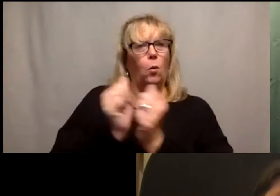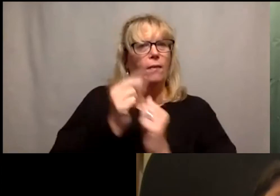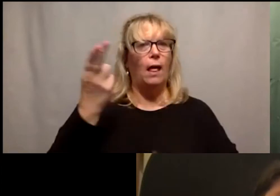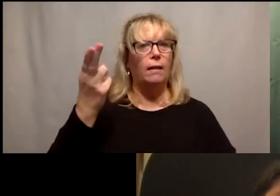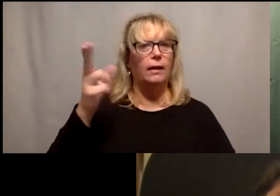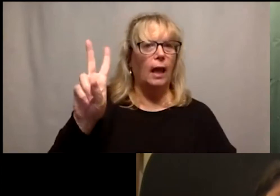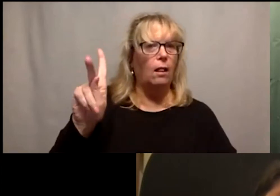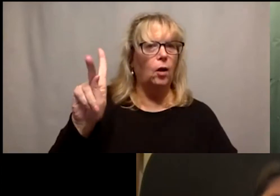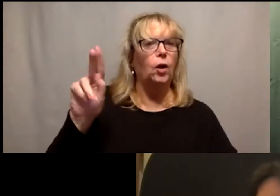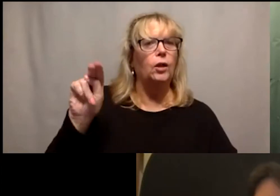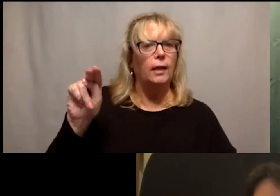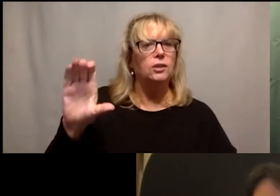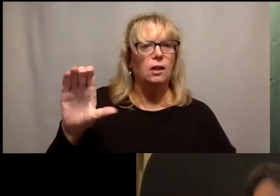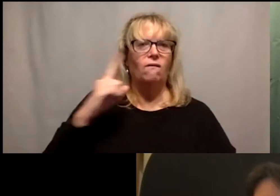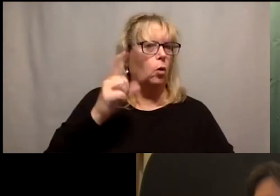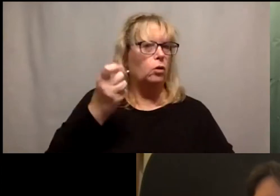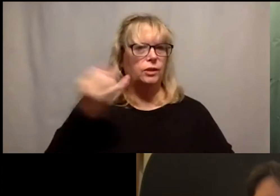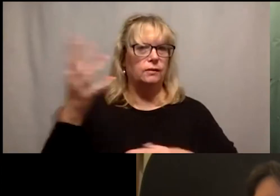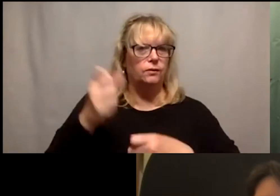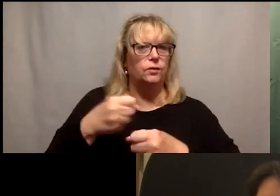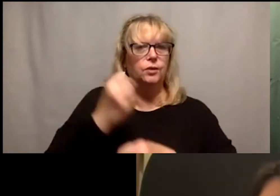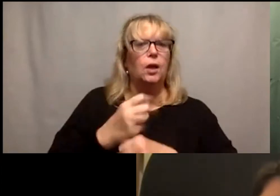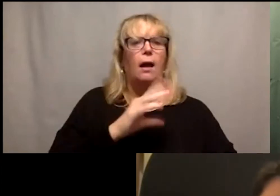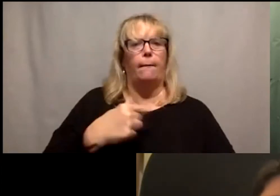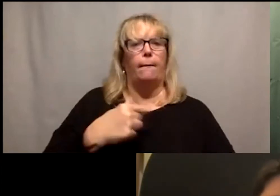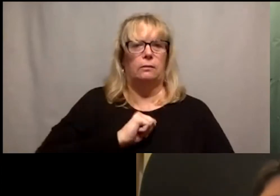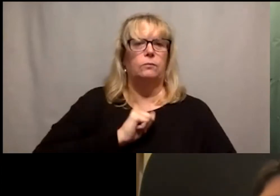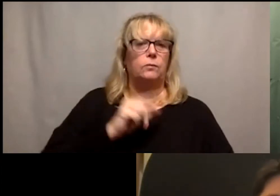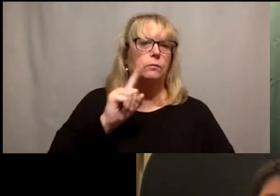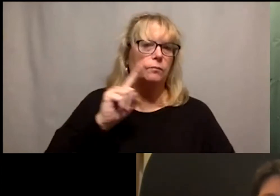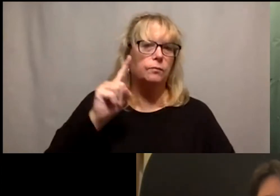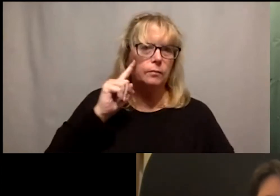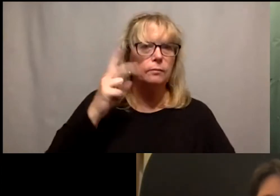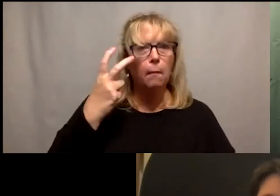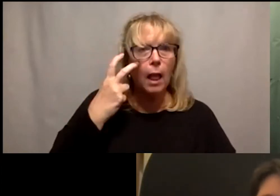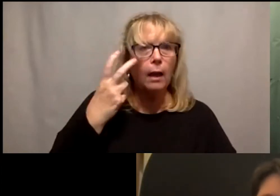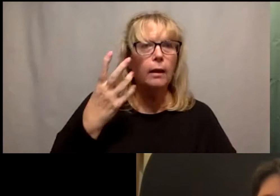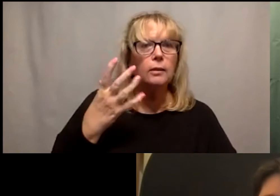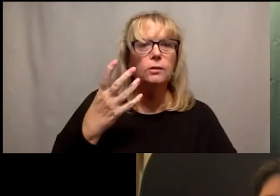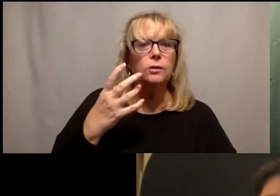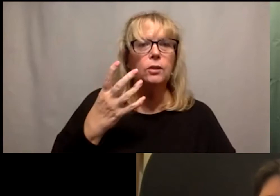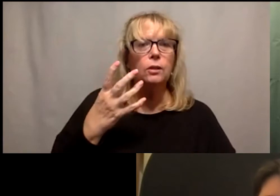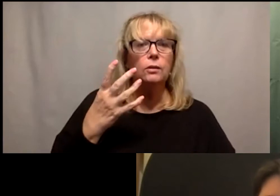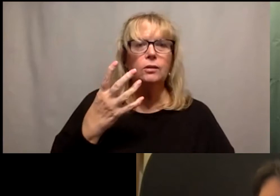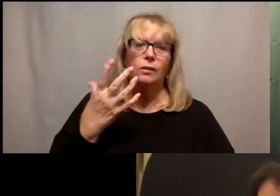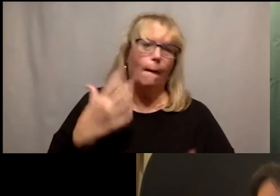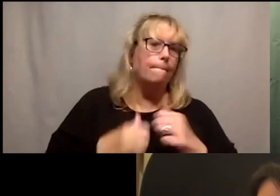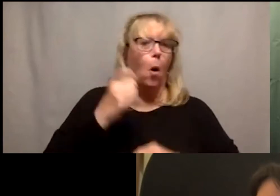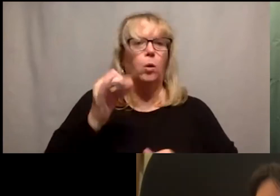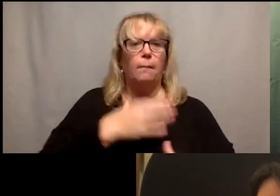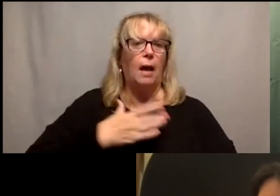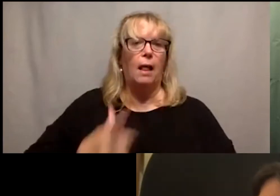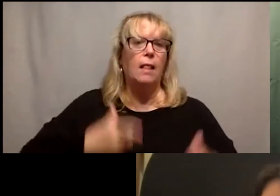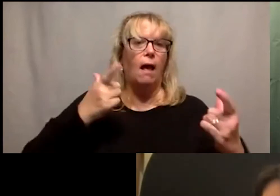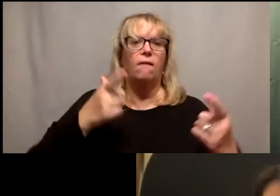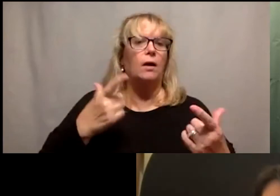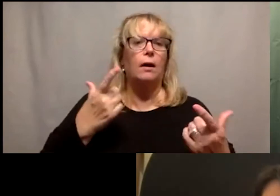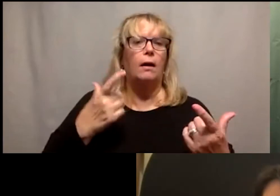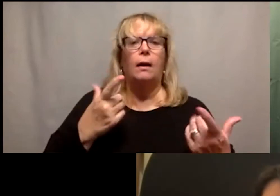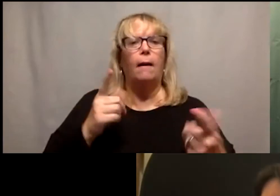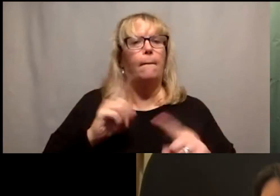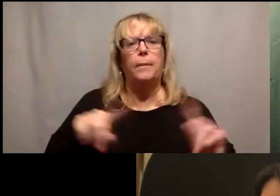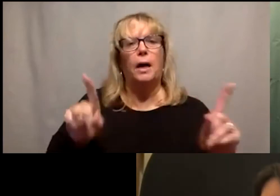years, and I've been deafblind probably most of my life, but didn't know until 2012, so